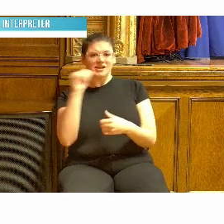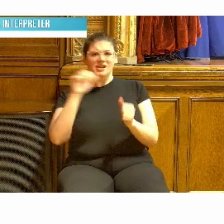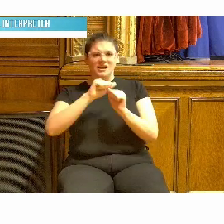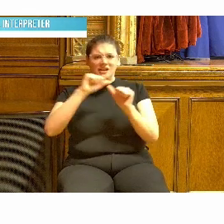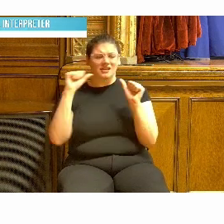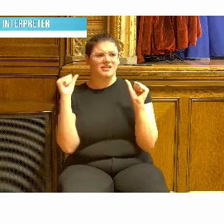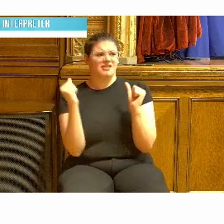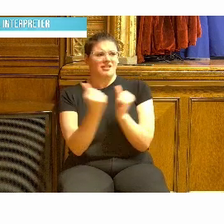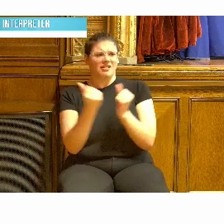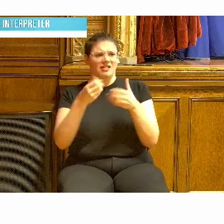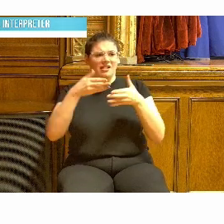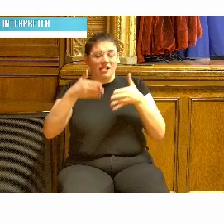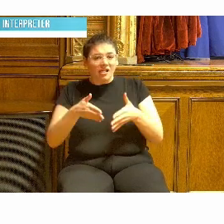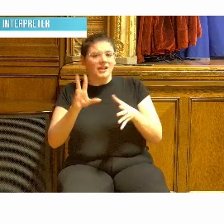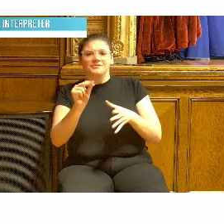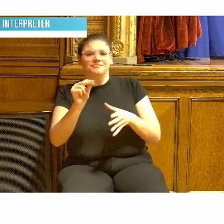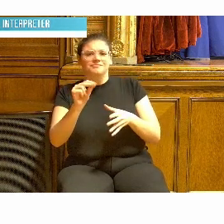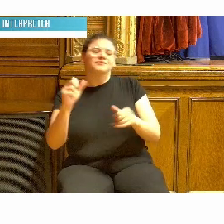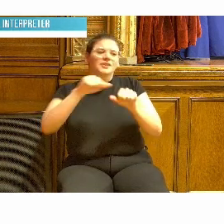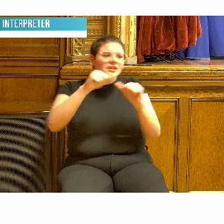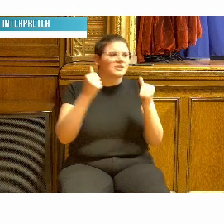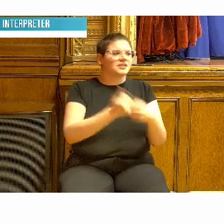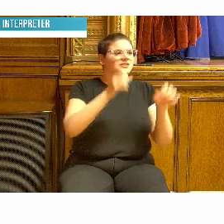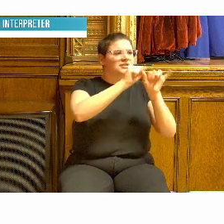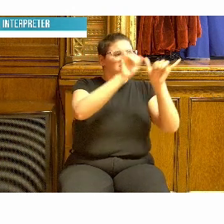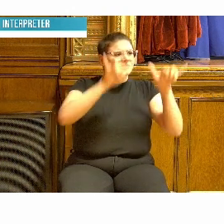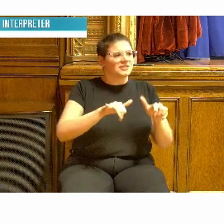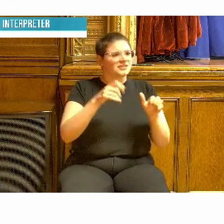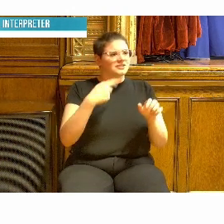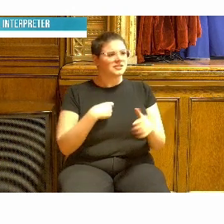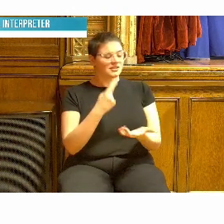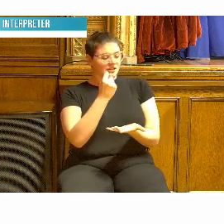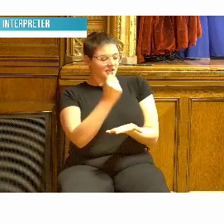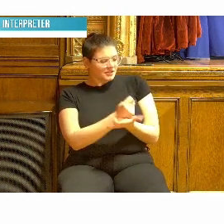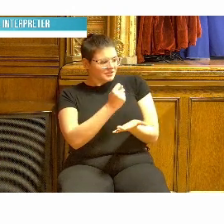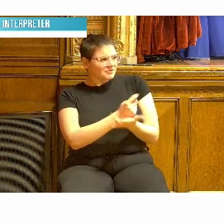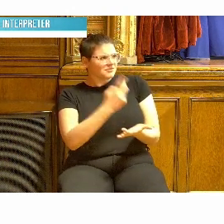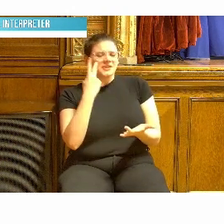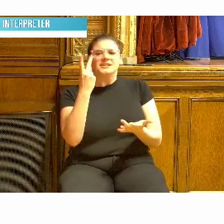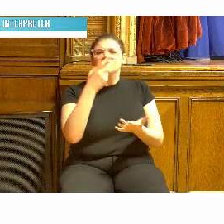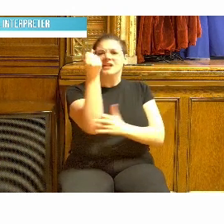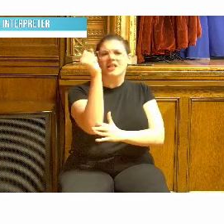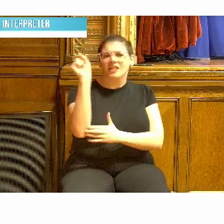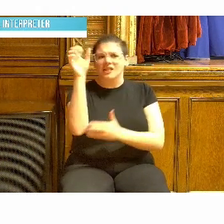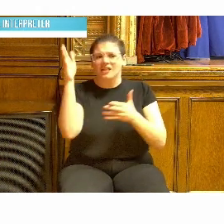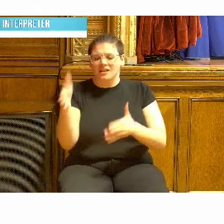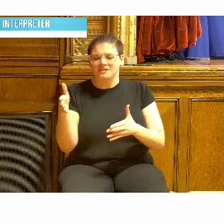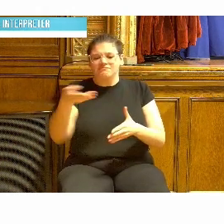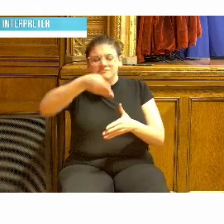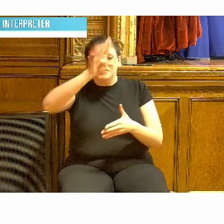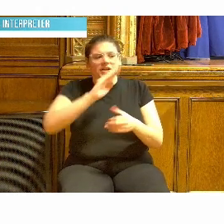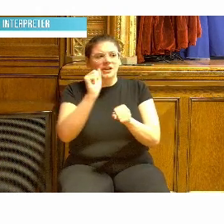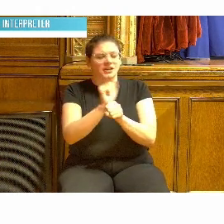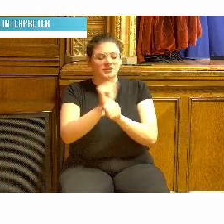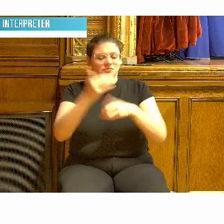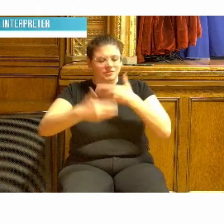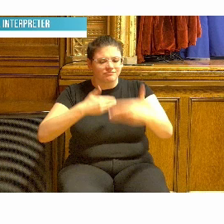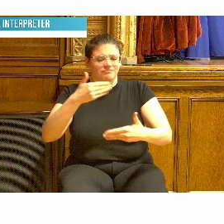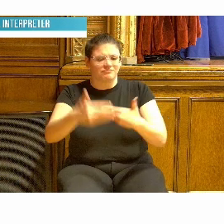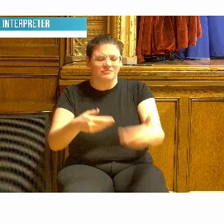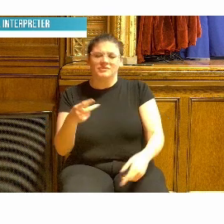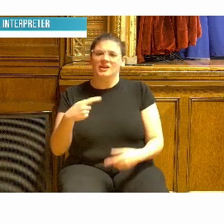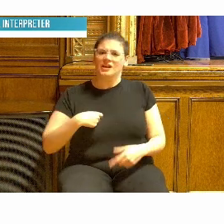in the system. Mr. Make a Difference, therapist meet, prison abolitionist, doing God work and God image. I'm really